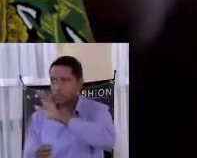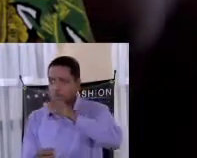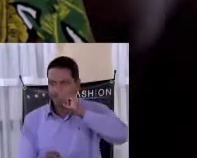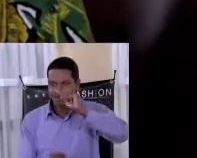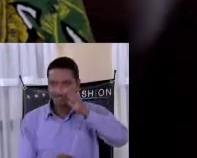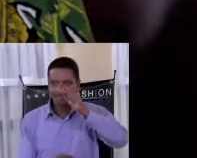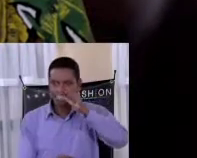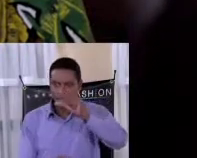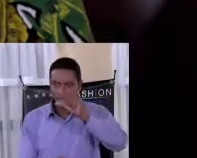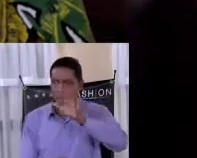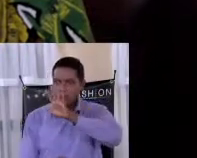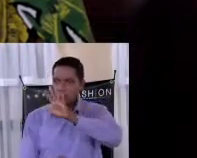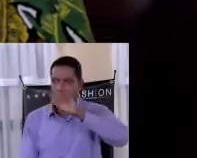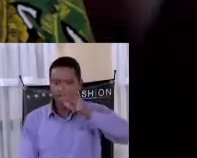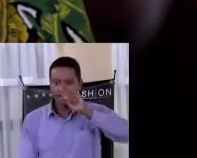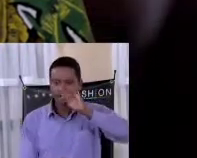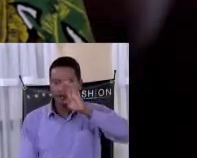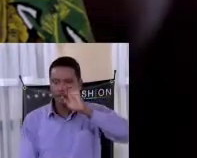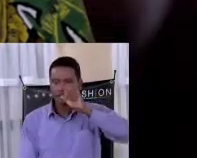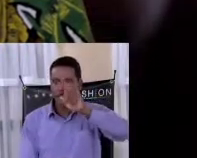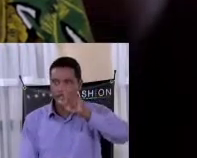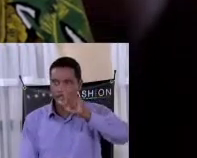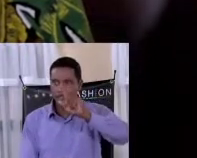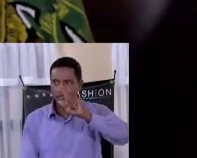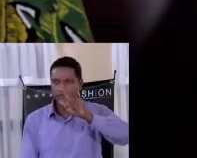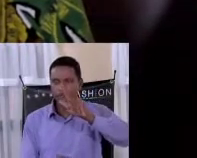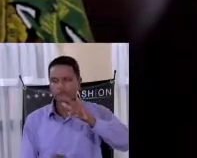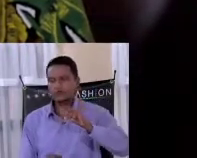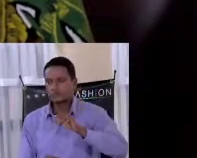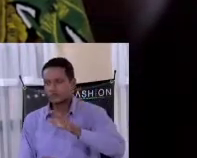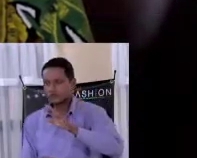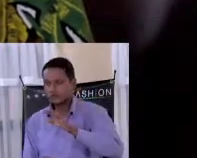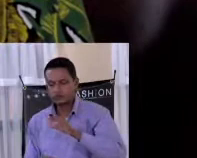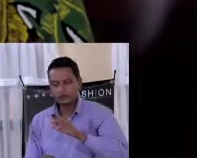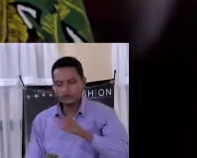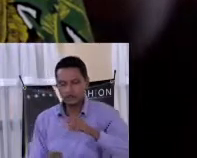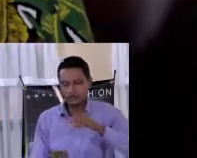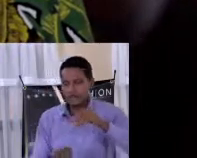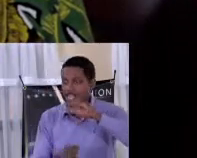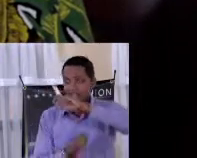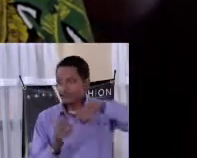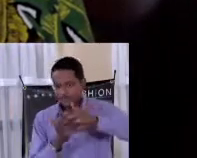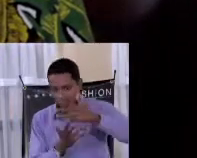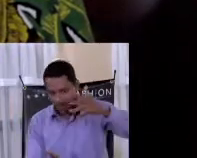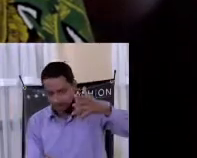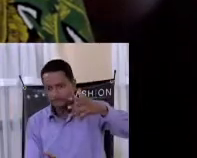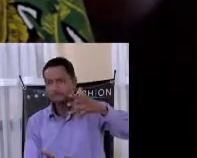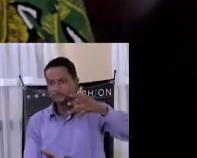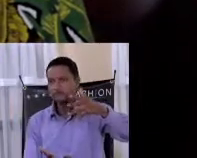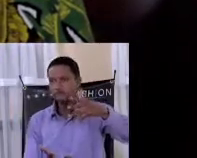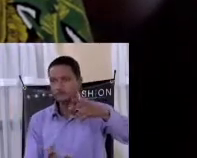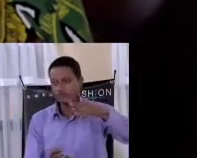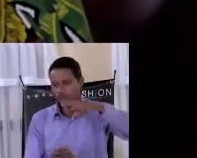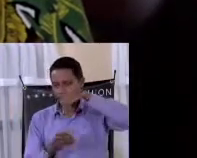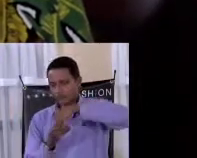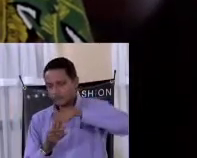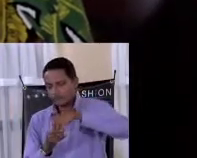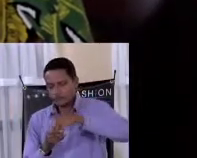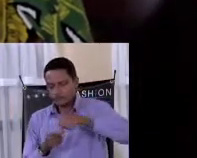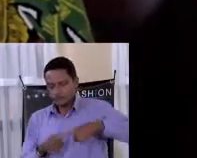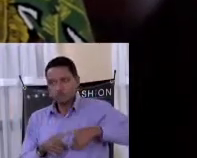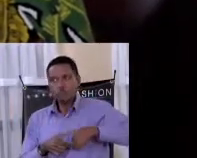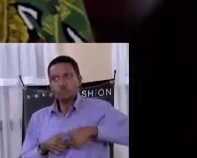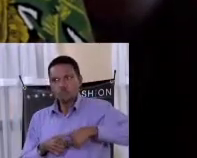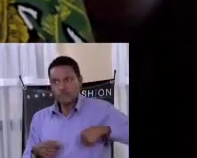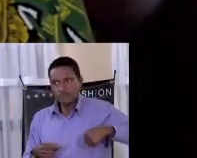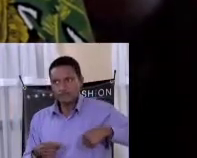your merchandising, the way that you present your products is part of your branding. You want to ensure that that meets a